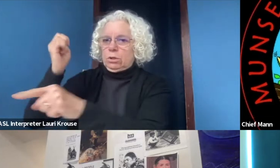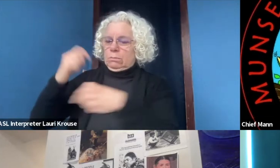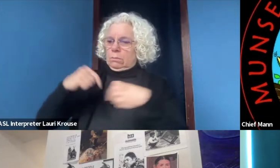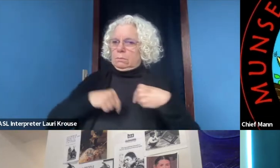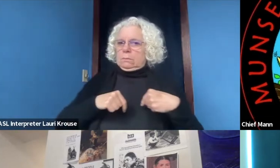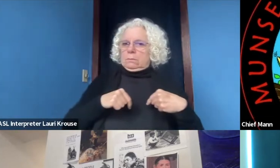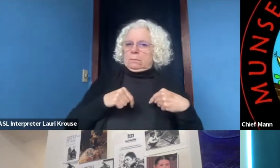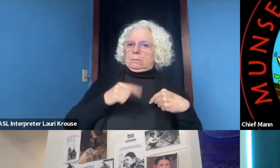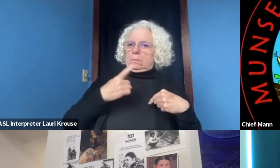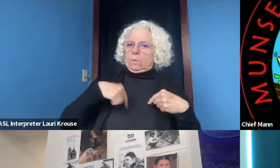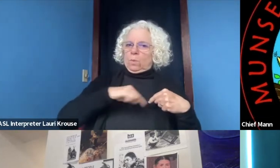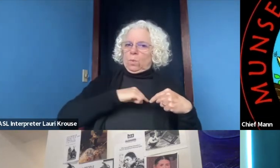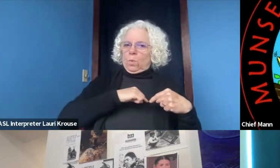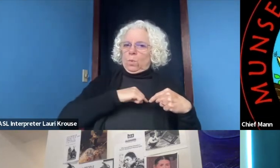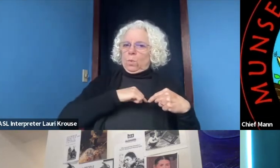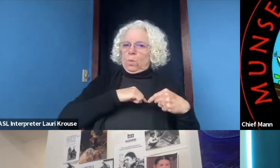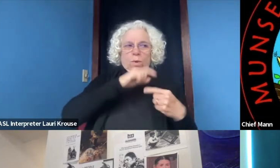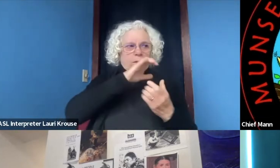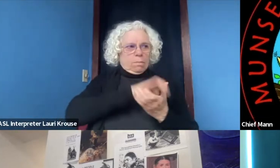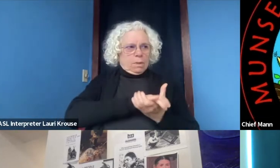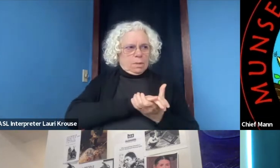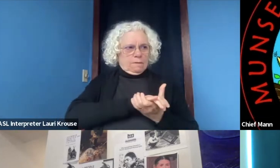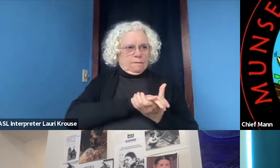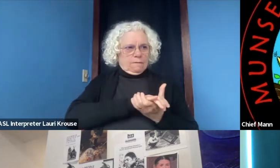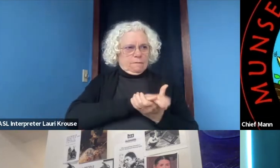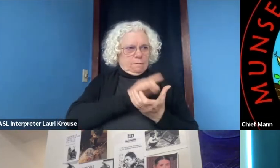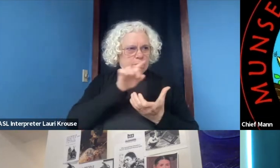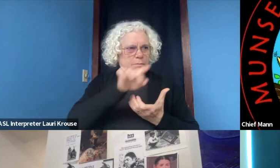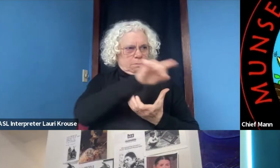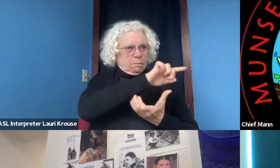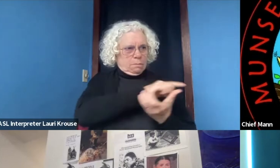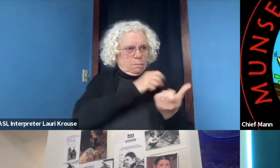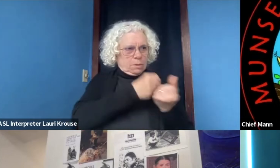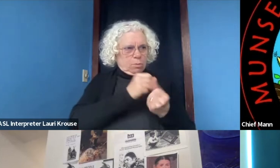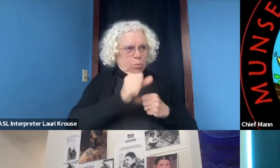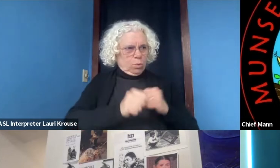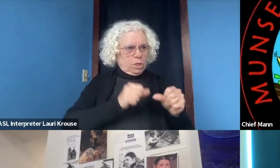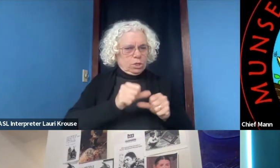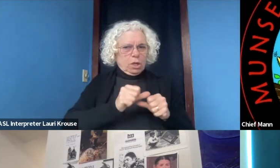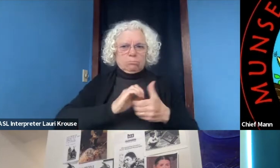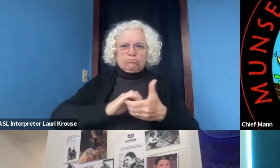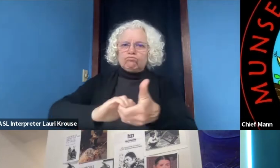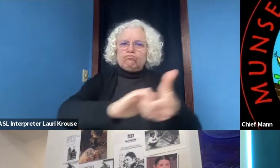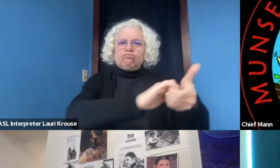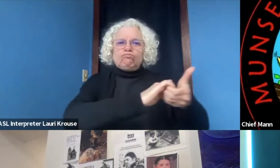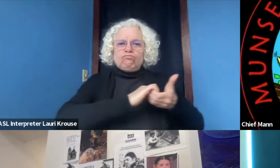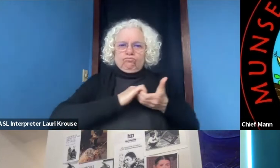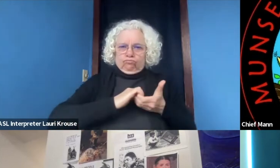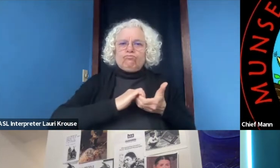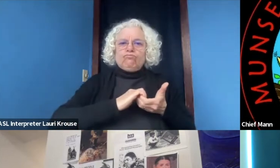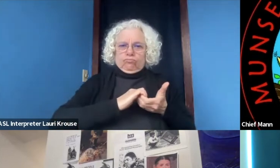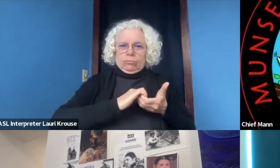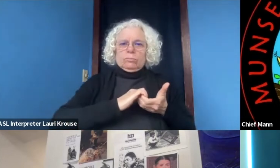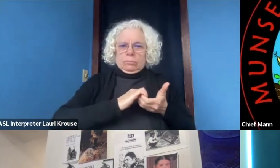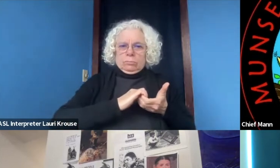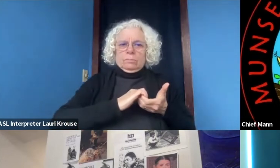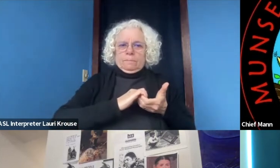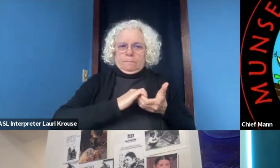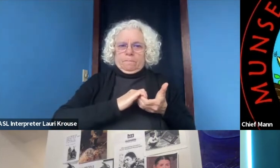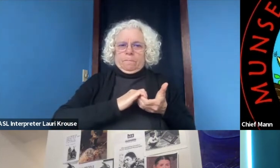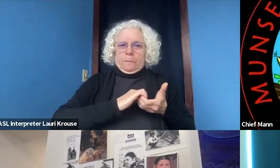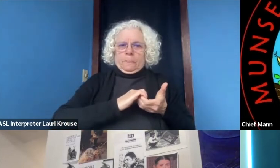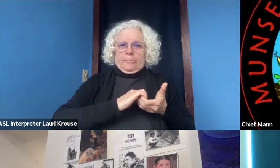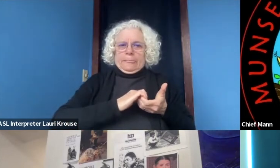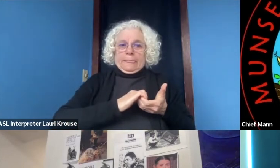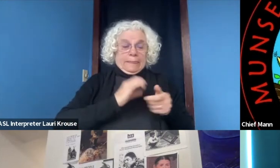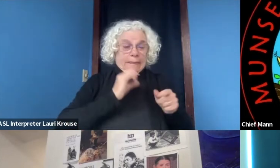who believed in each other and who worked with each other with our alliances. And this is why